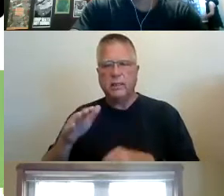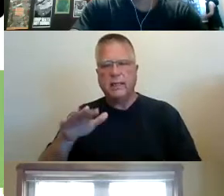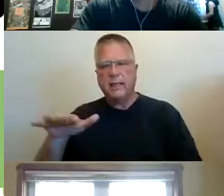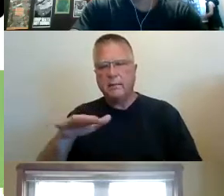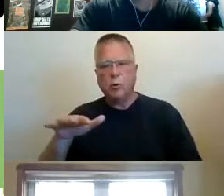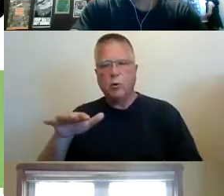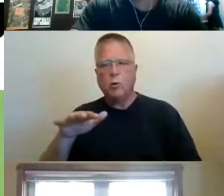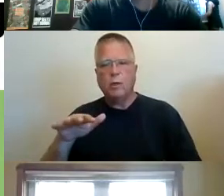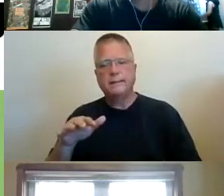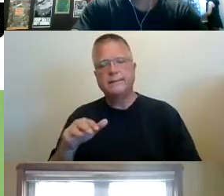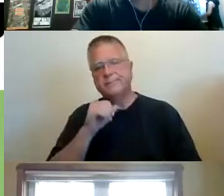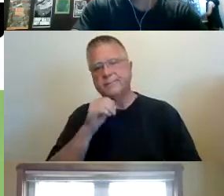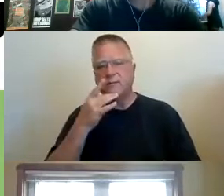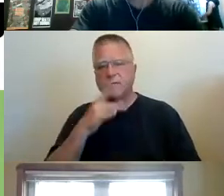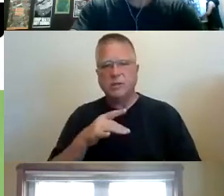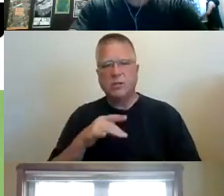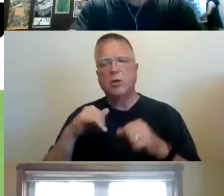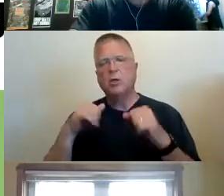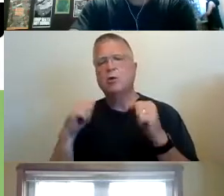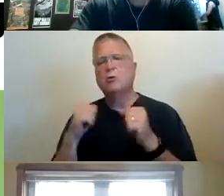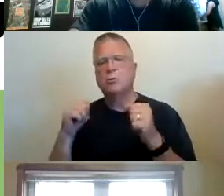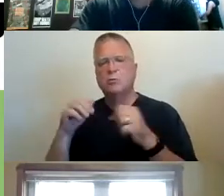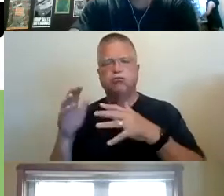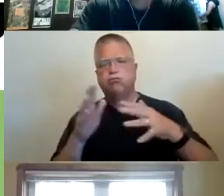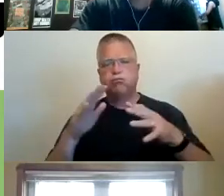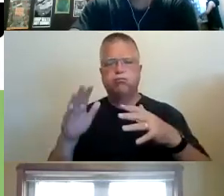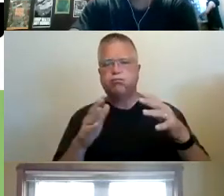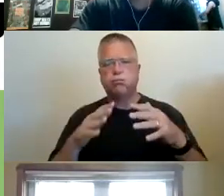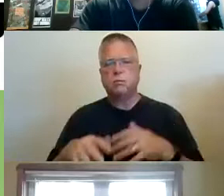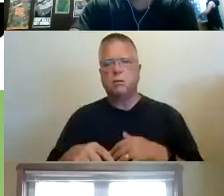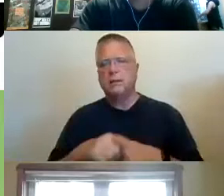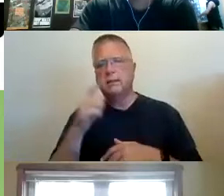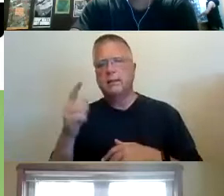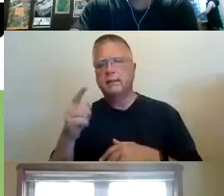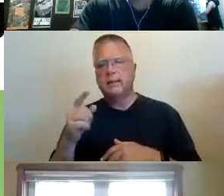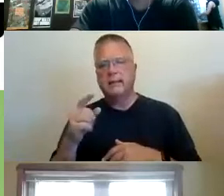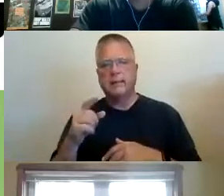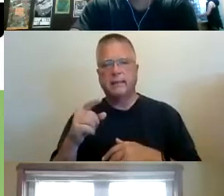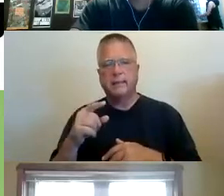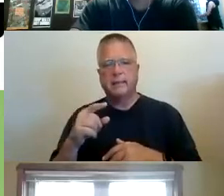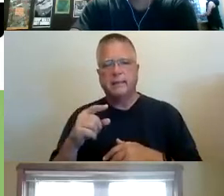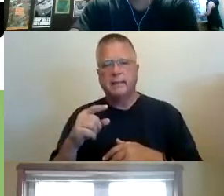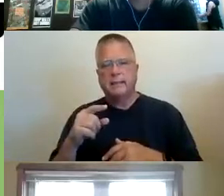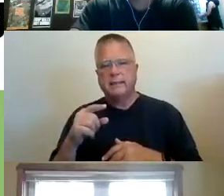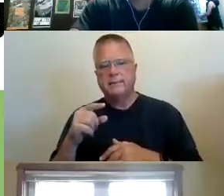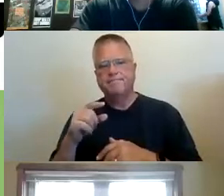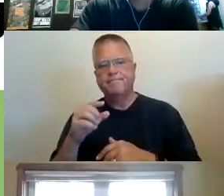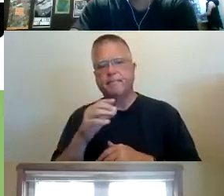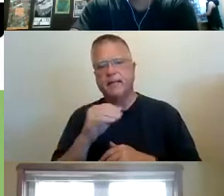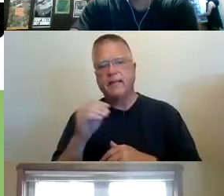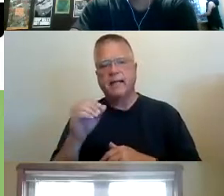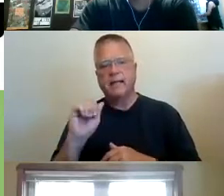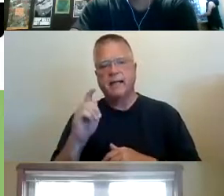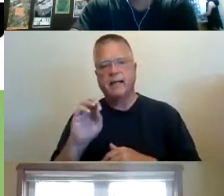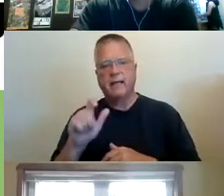Unfortunately, on a cold and blustery day, as August would offer to us, on